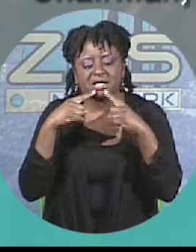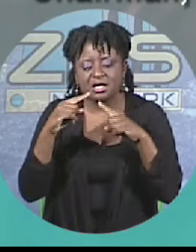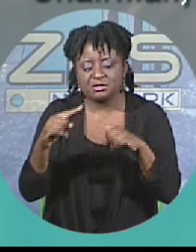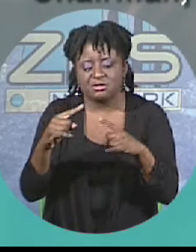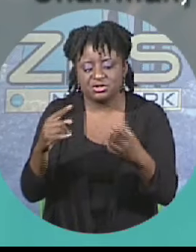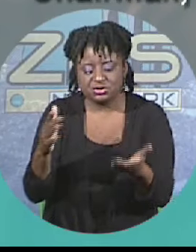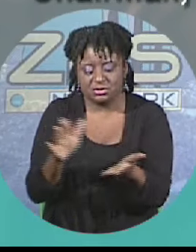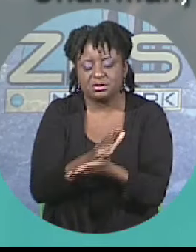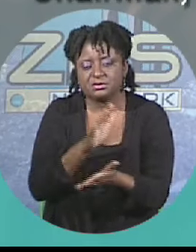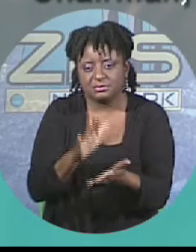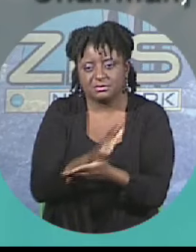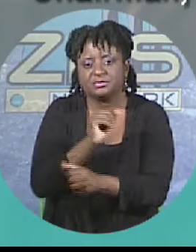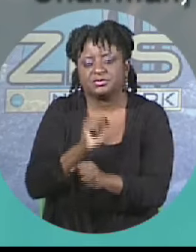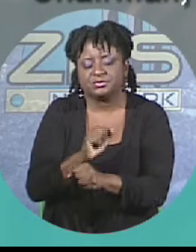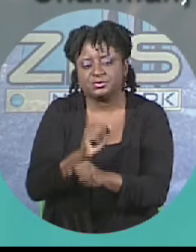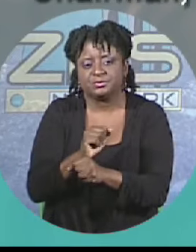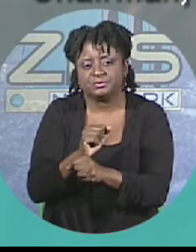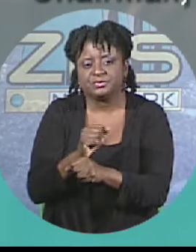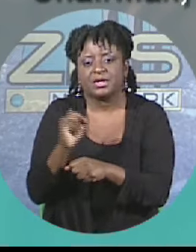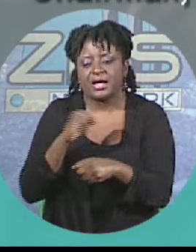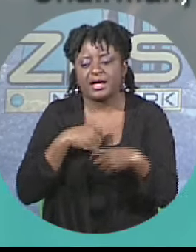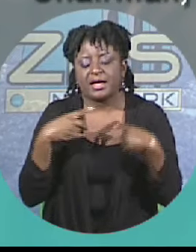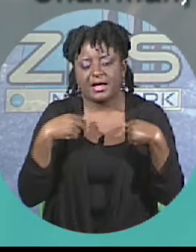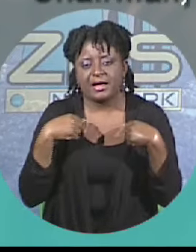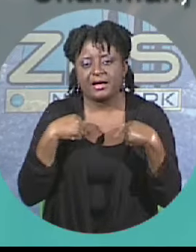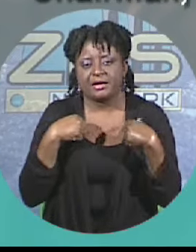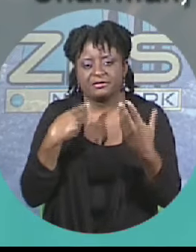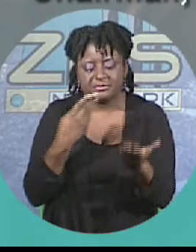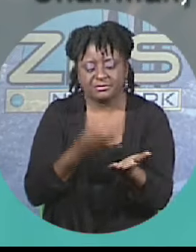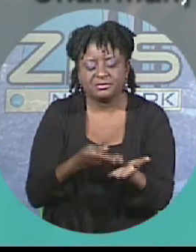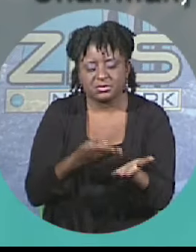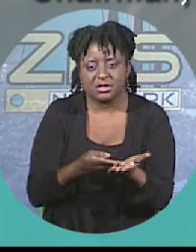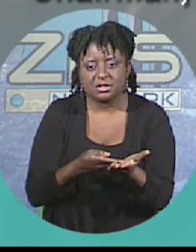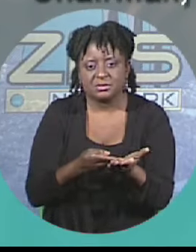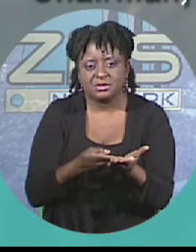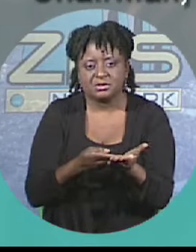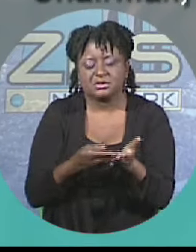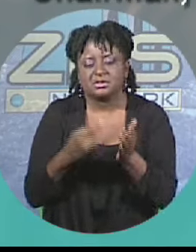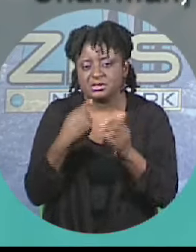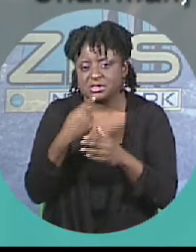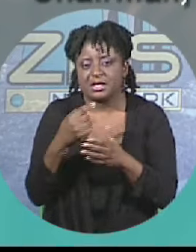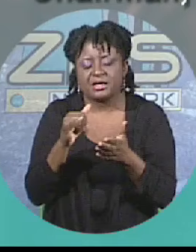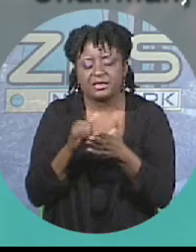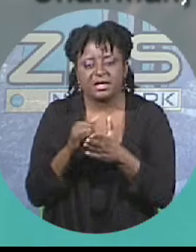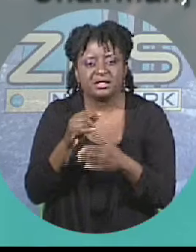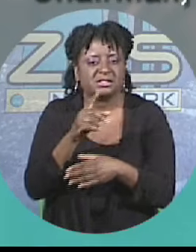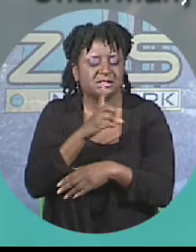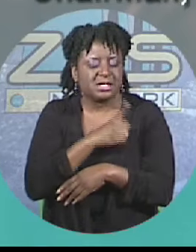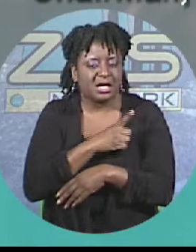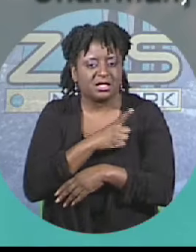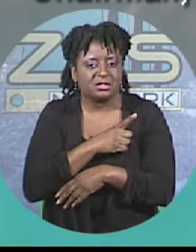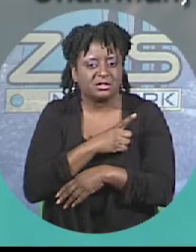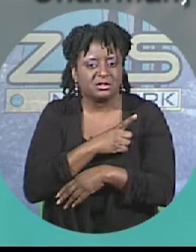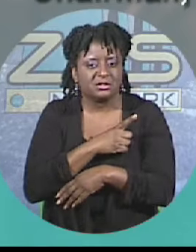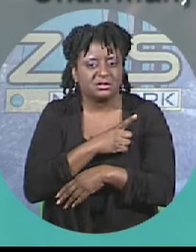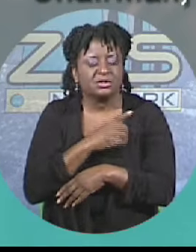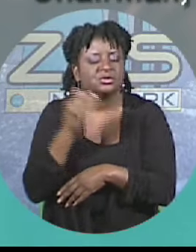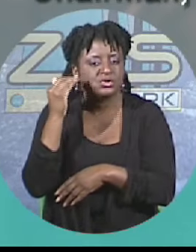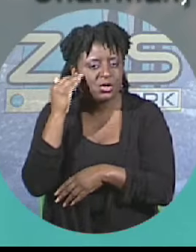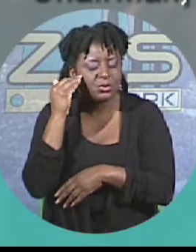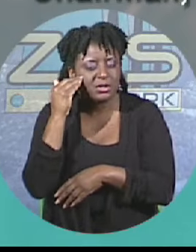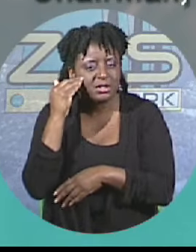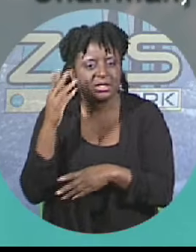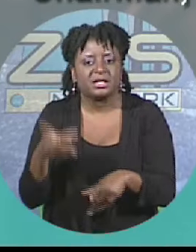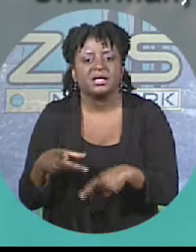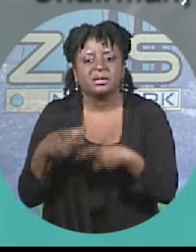statement regarding De Aguilar knowing and falsely altering the original invoice issued by